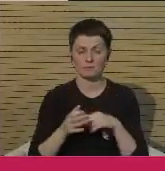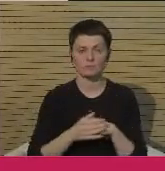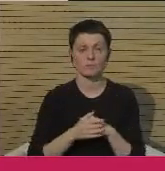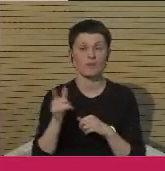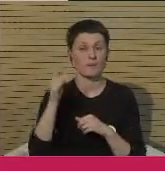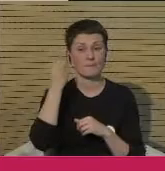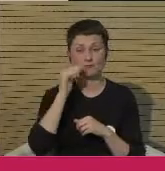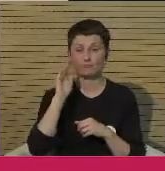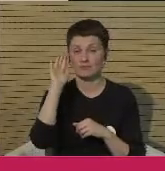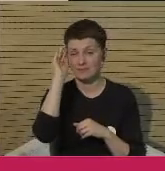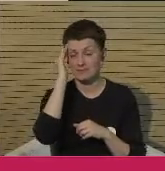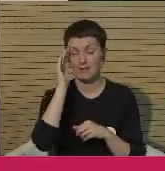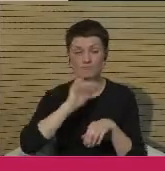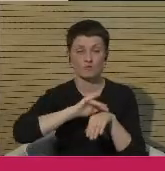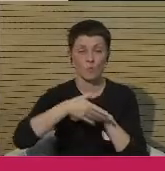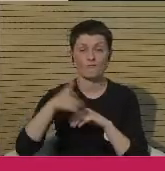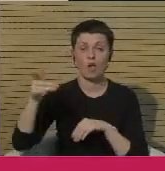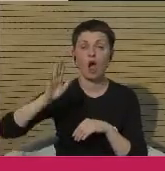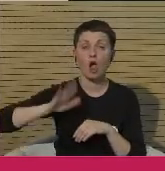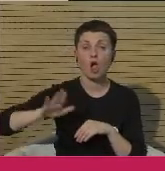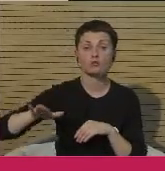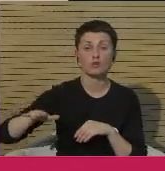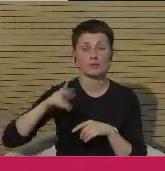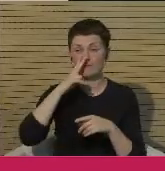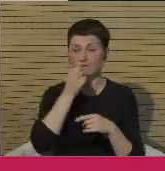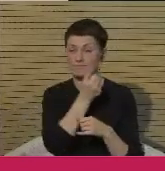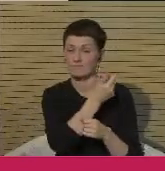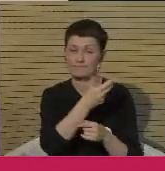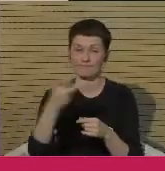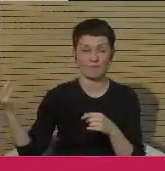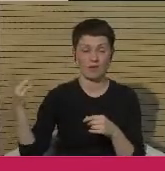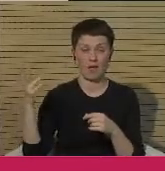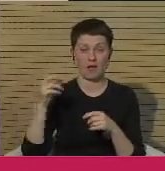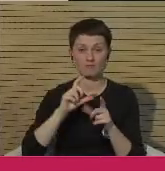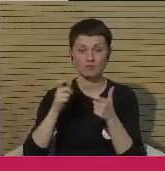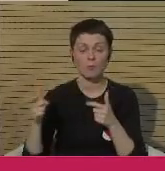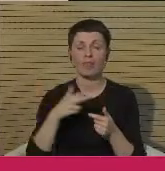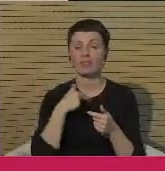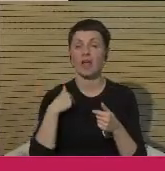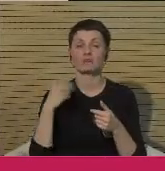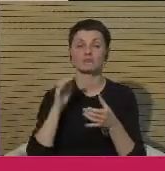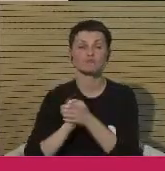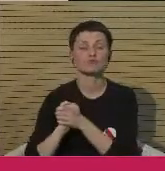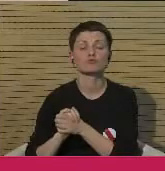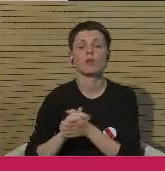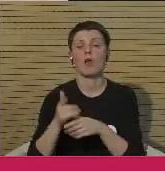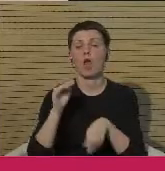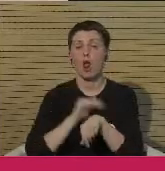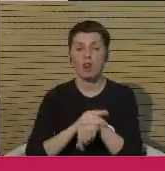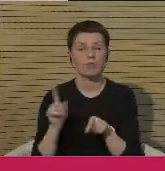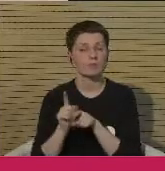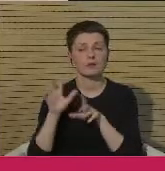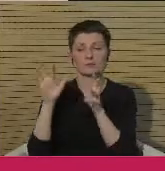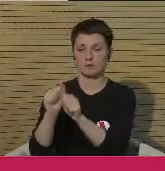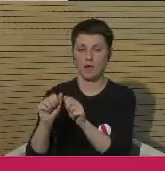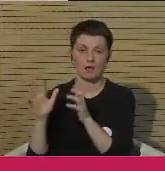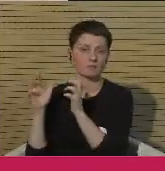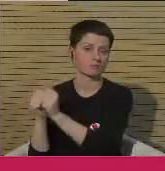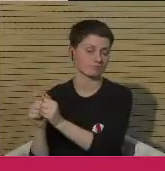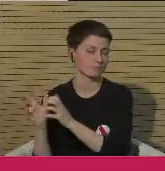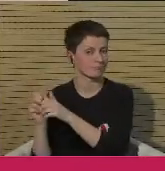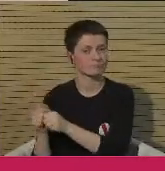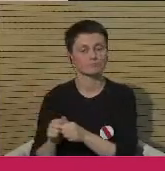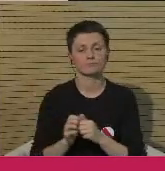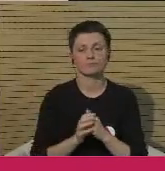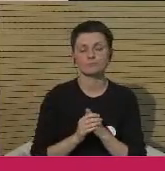is kept in prison, and she is famous sportswoman. A lot of our